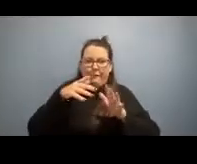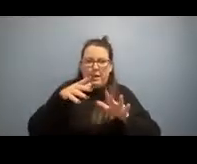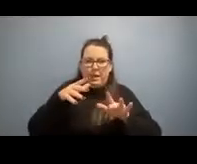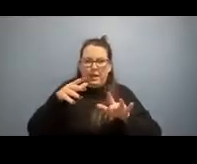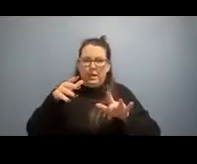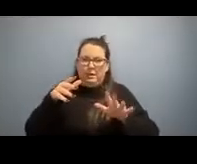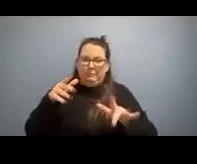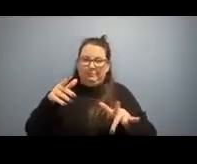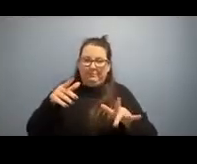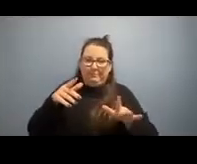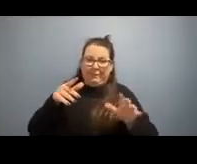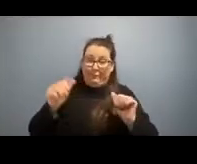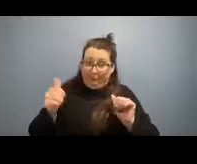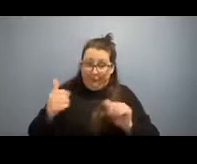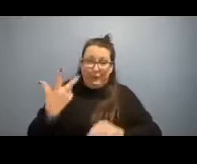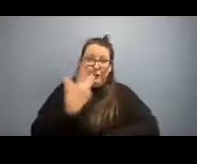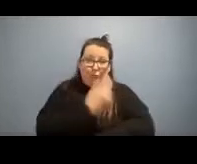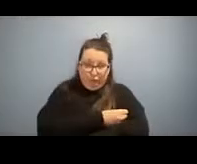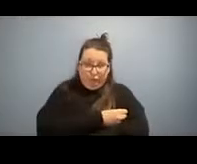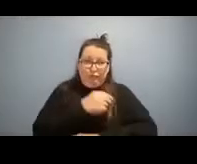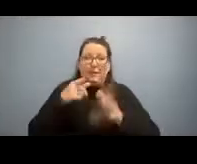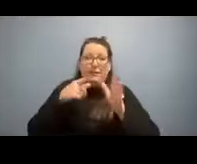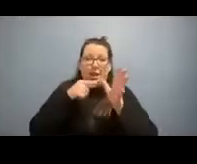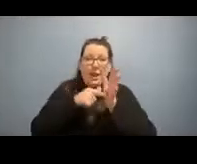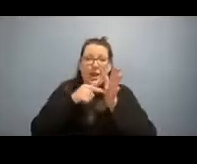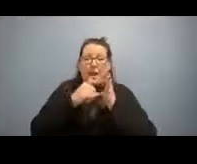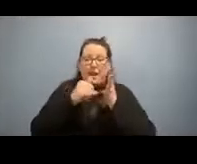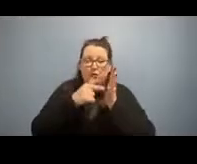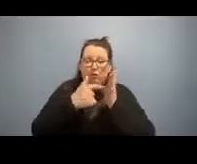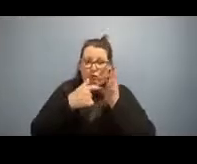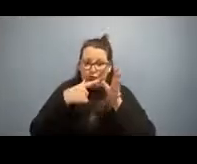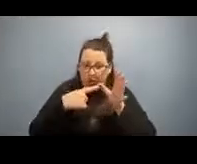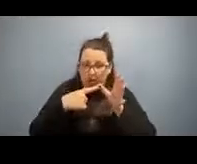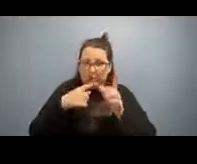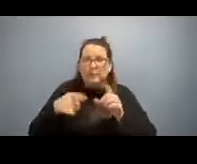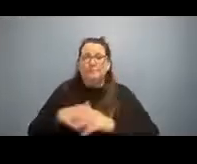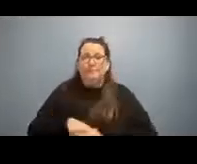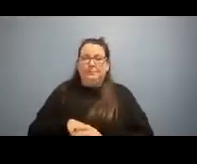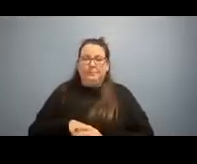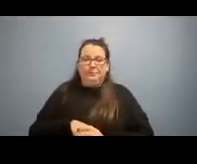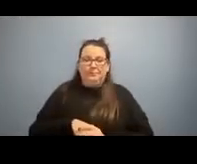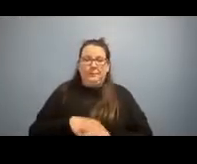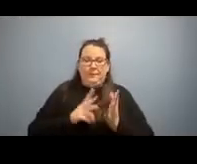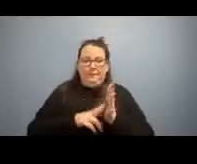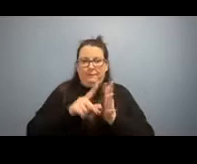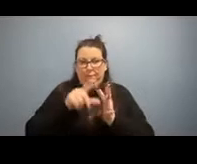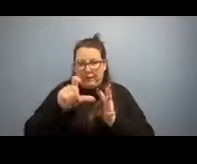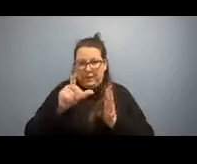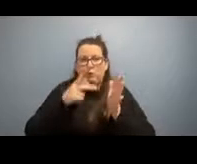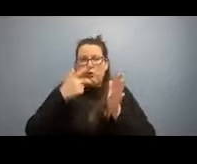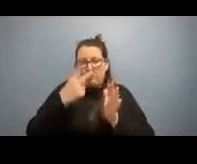2.7 million, 1.1 of Pfizer and 1.6 of AstraZeneca have been given. Next slide,